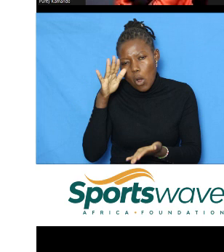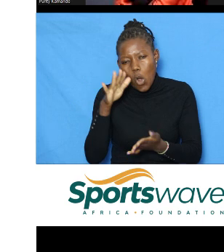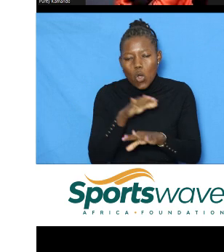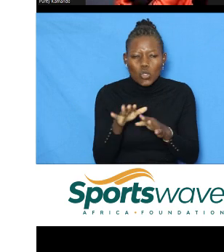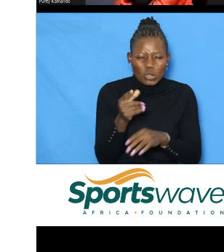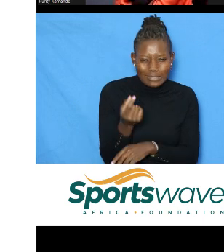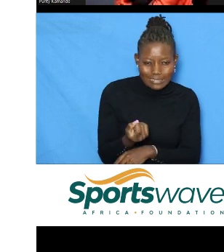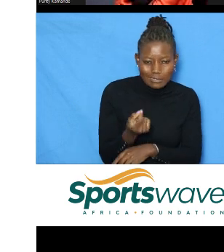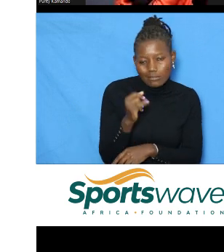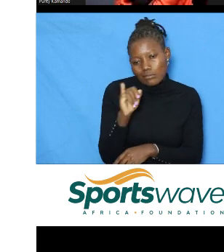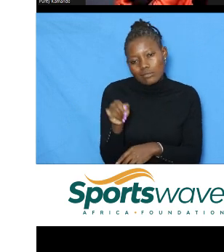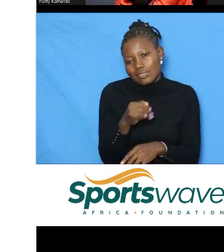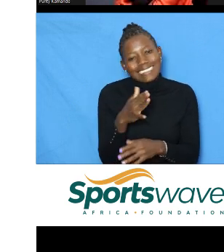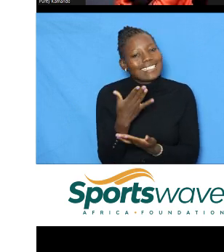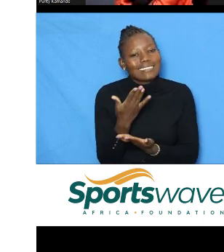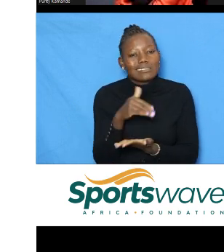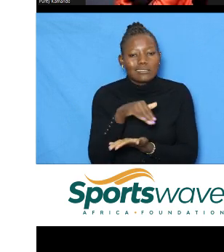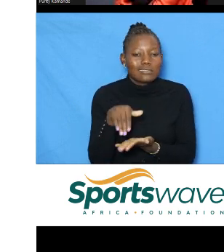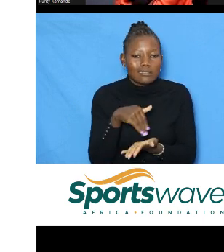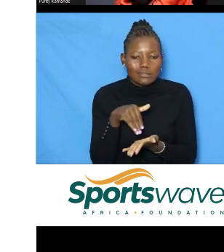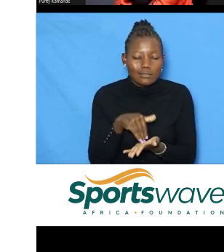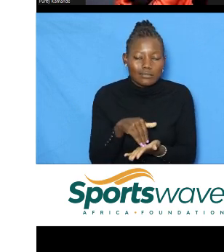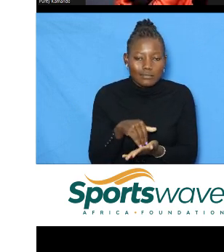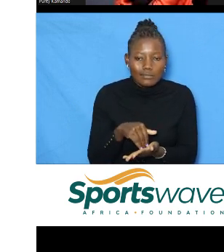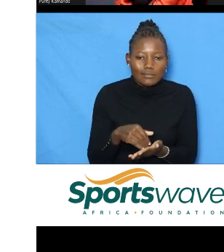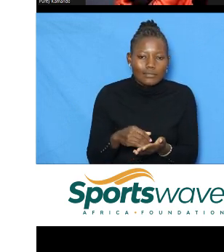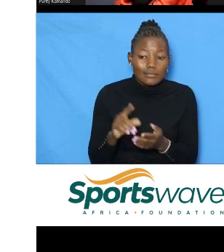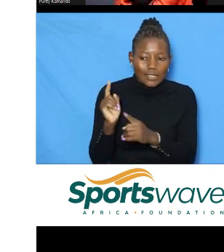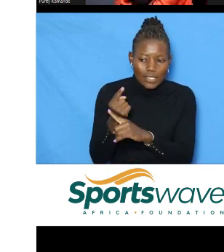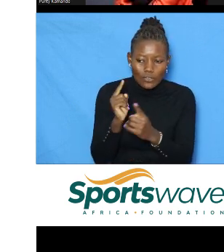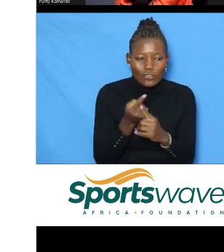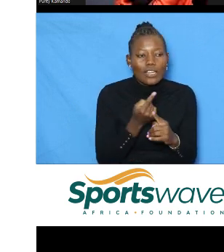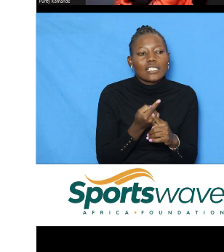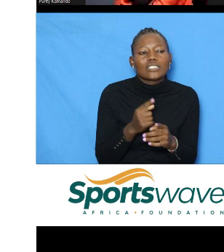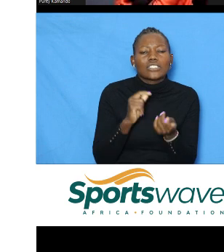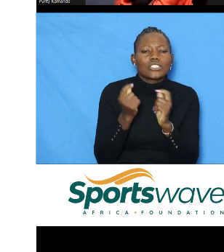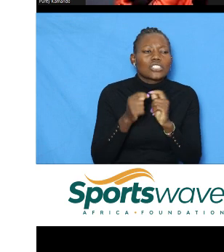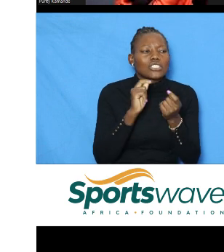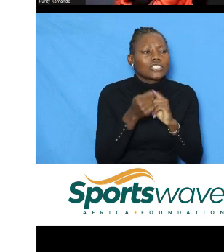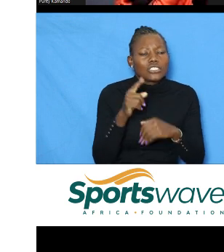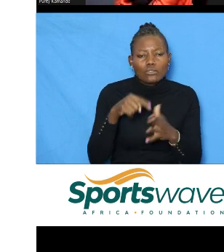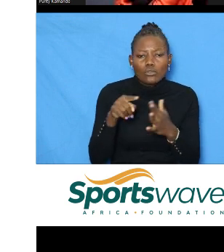not too little, just the right amount. Then variety has to do with changing up what you eat on a